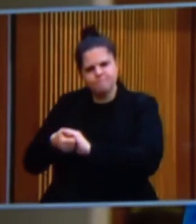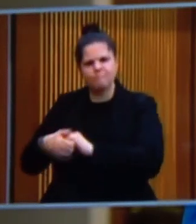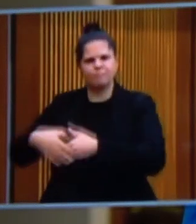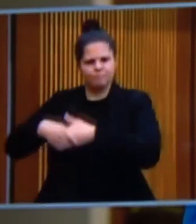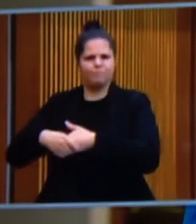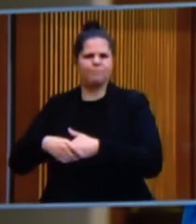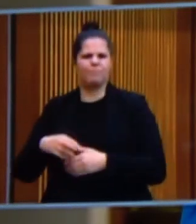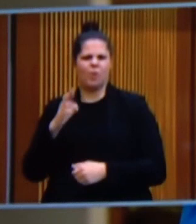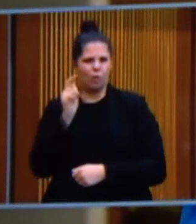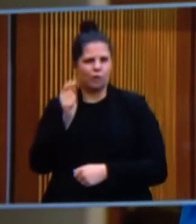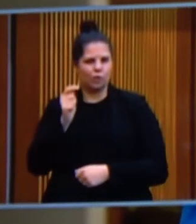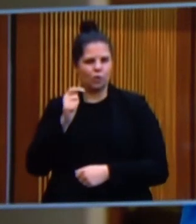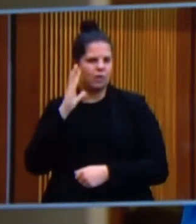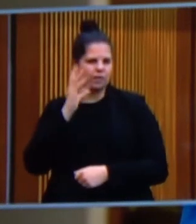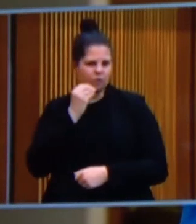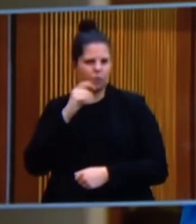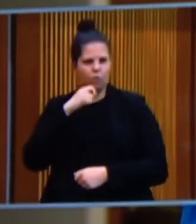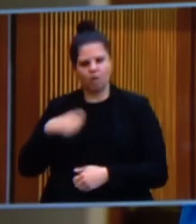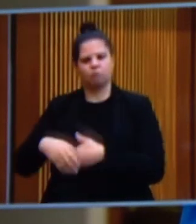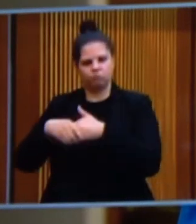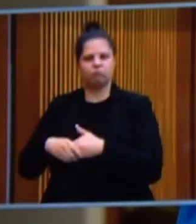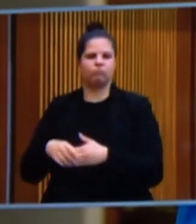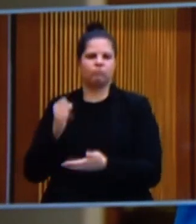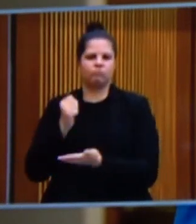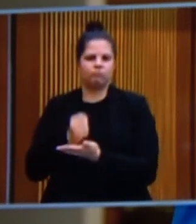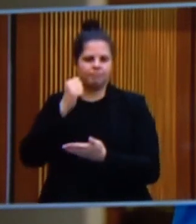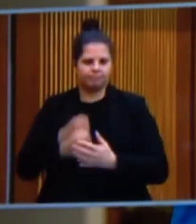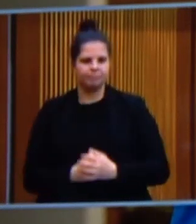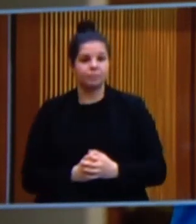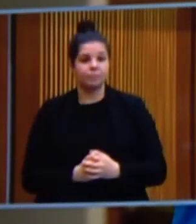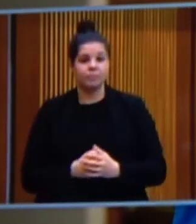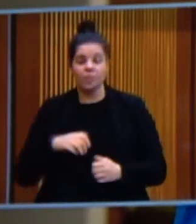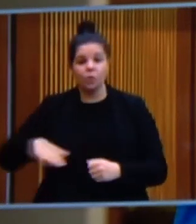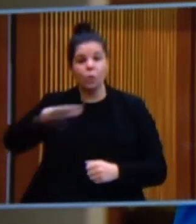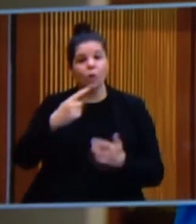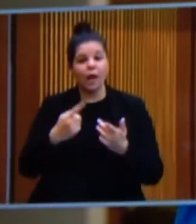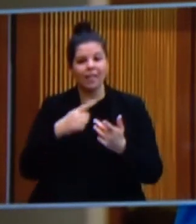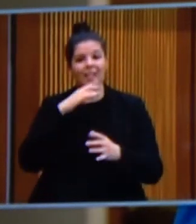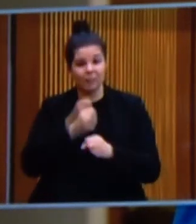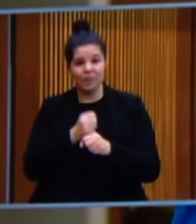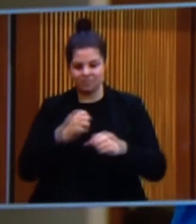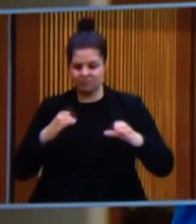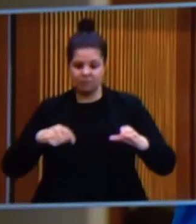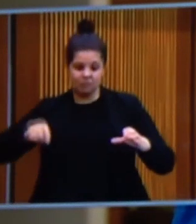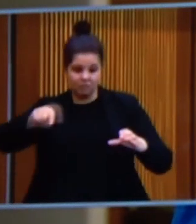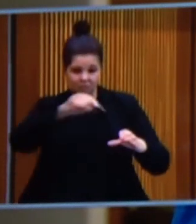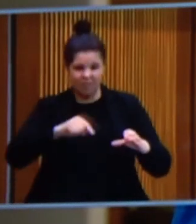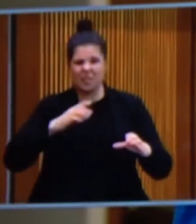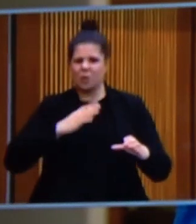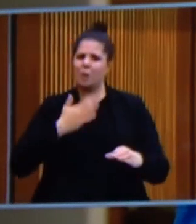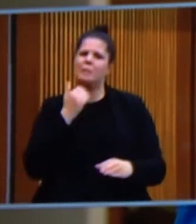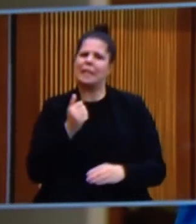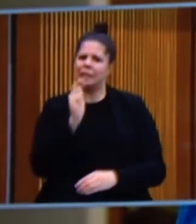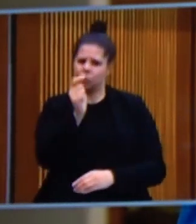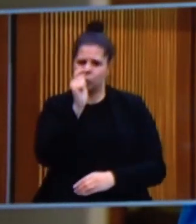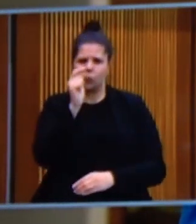be finalised today. And I'd just like to implore all of the other state governments to very quickly come to arrangements with the private